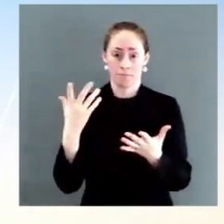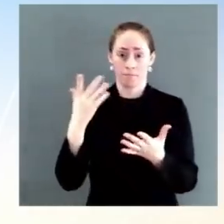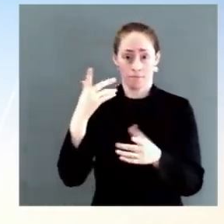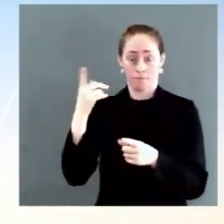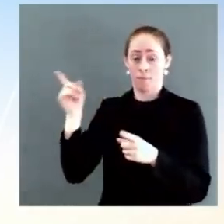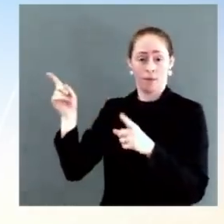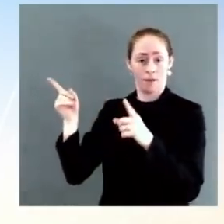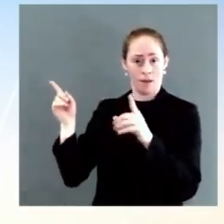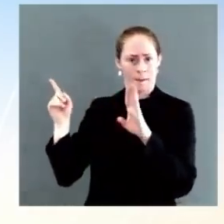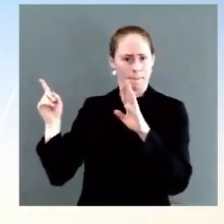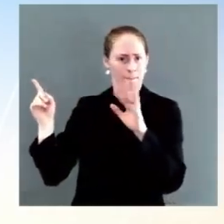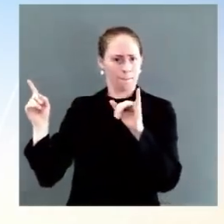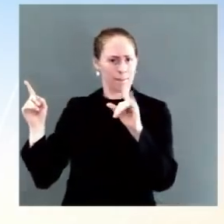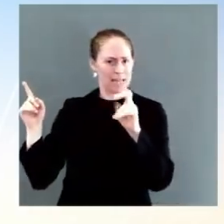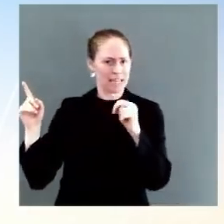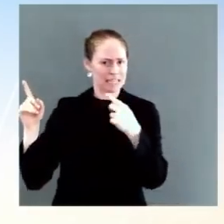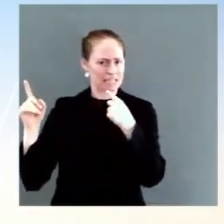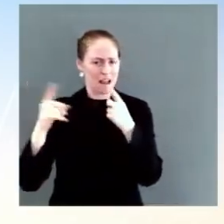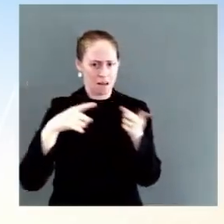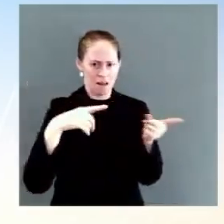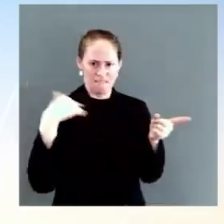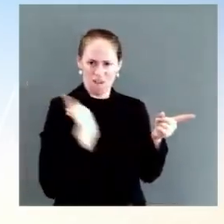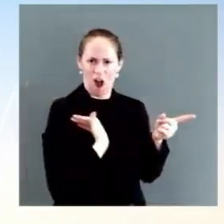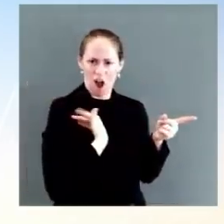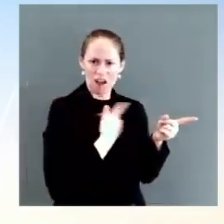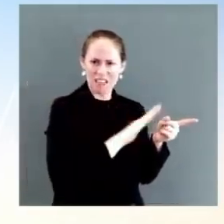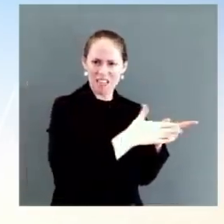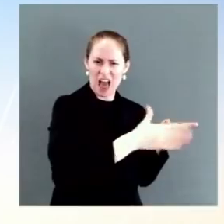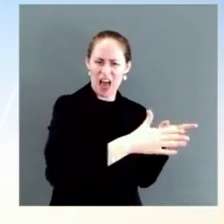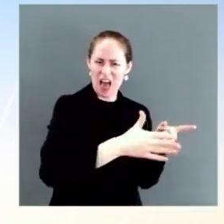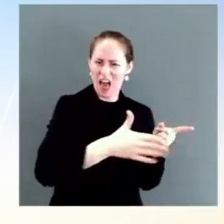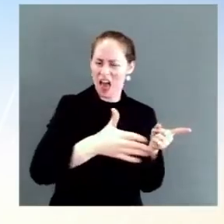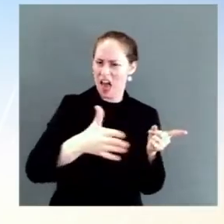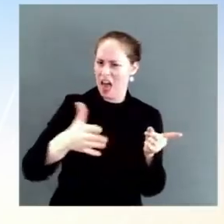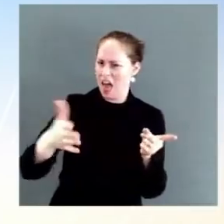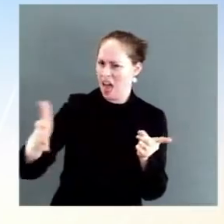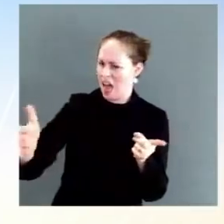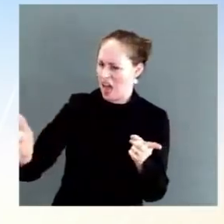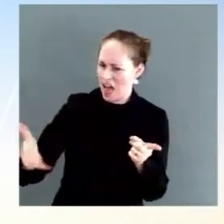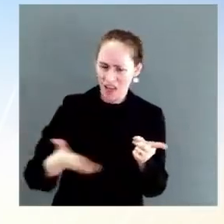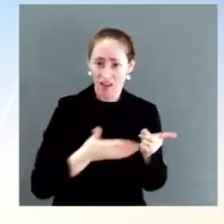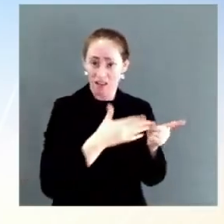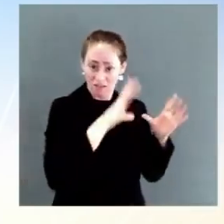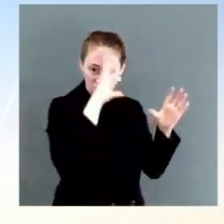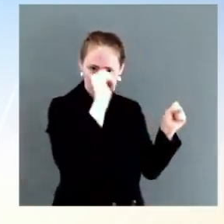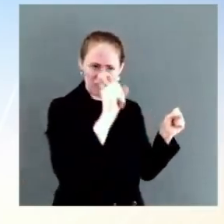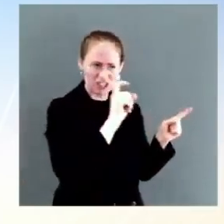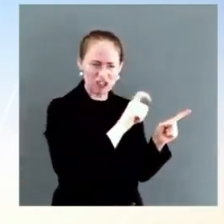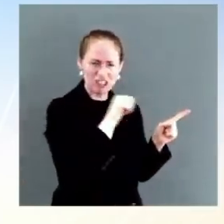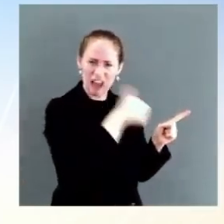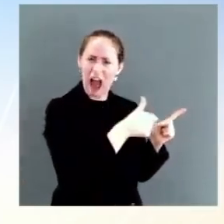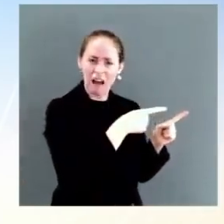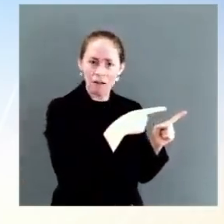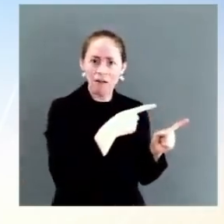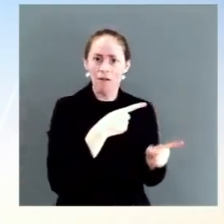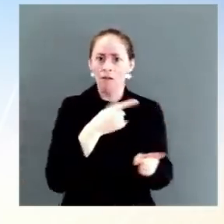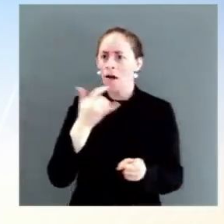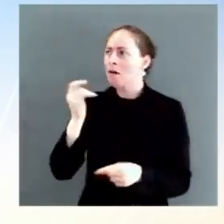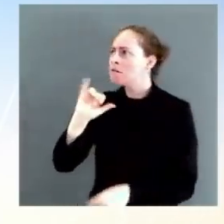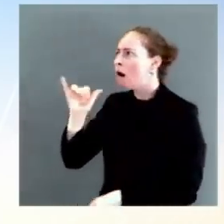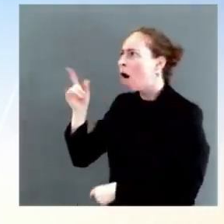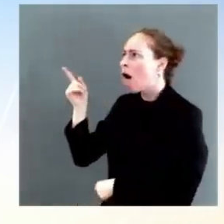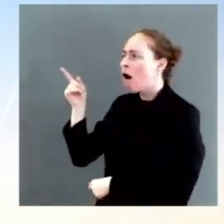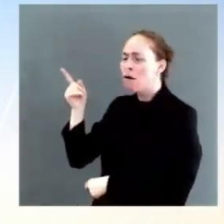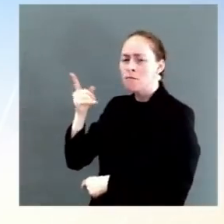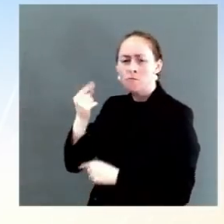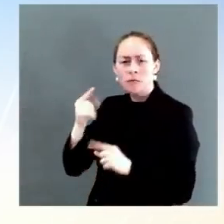have died under President Biden than President Trump? Well, I think the fundamental question here is, what are you doing to save lives and protect people?